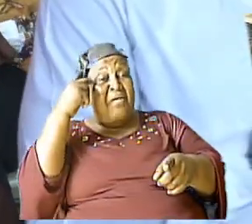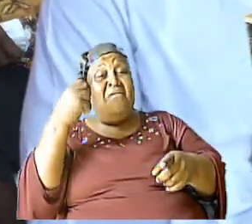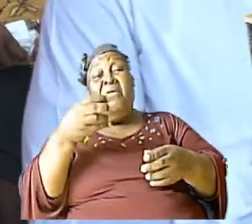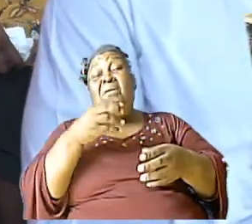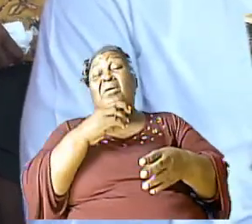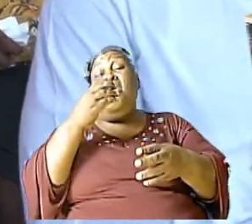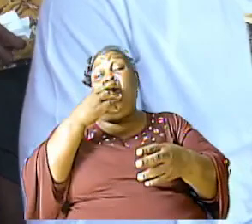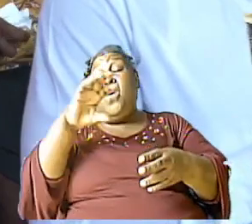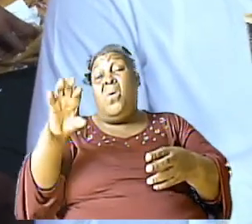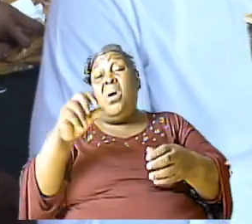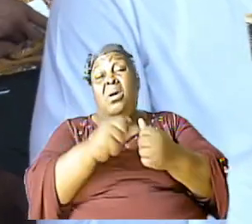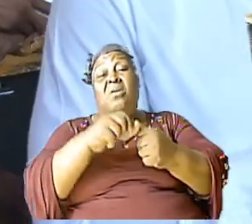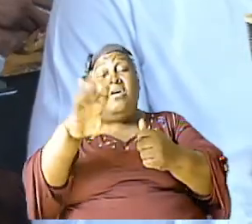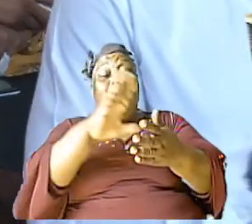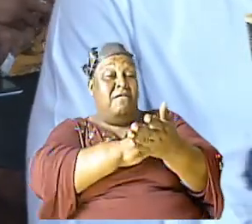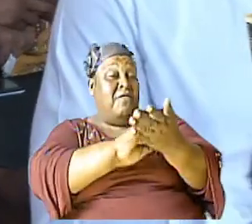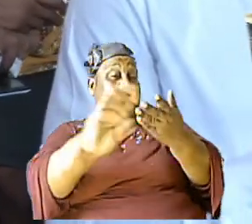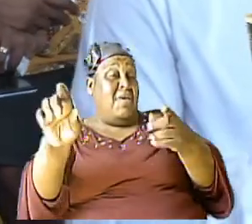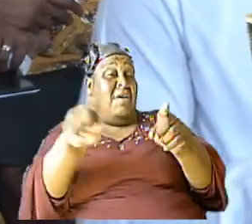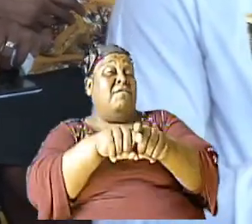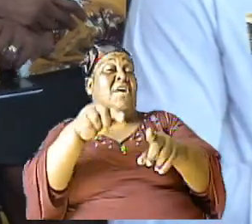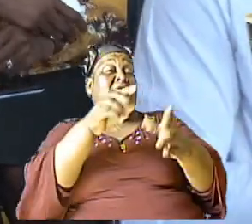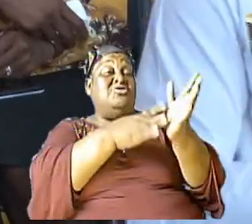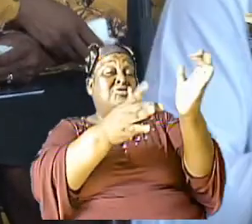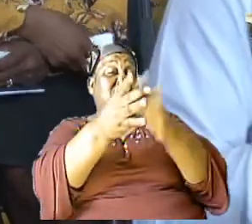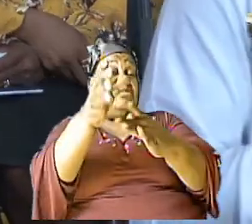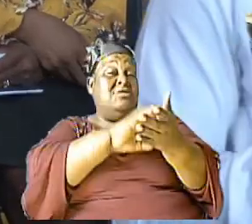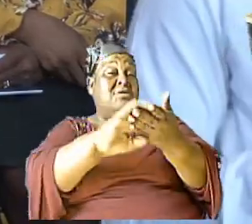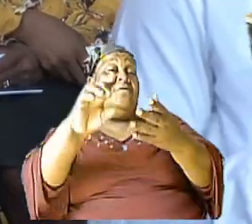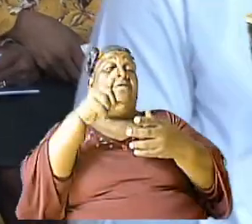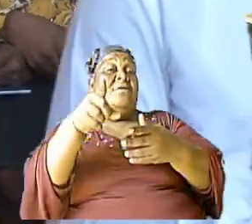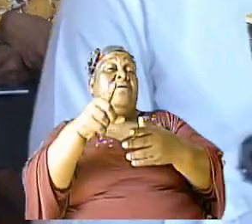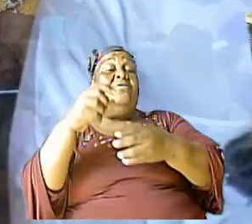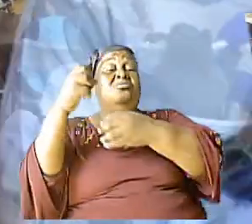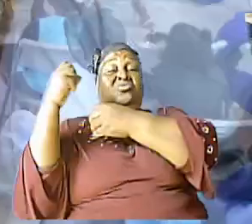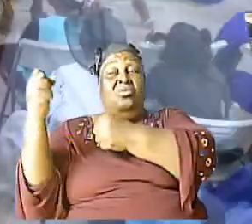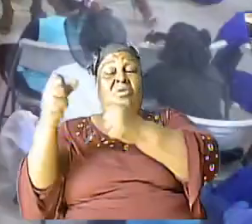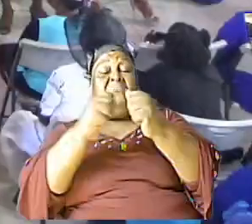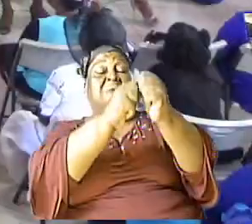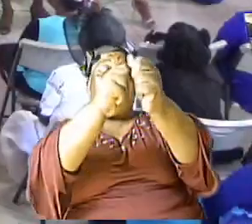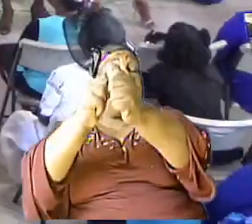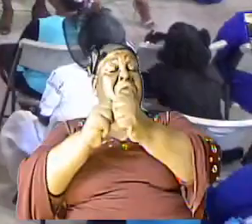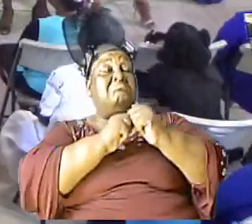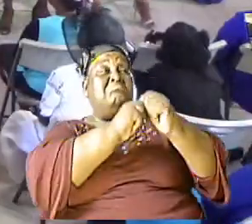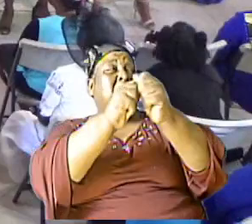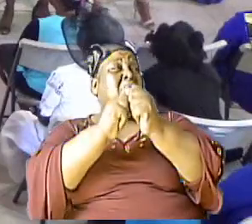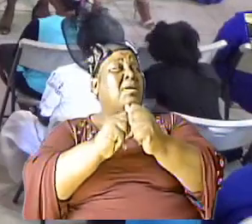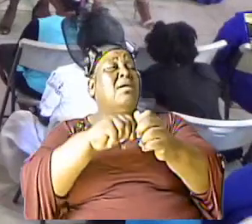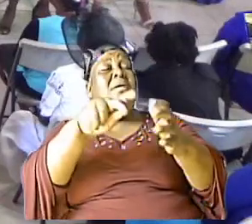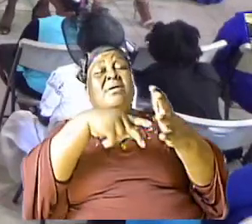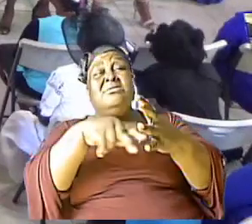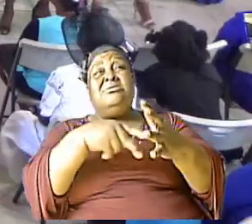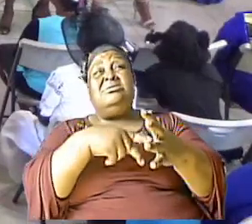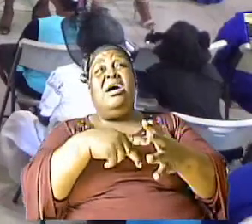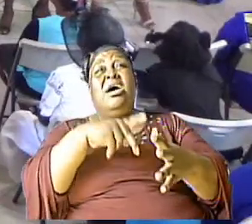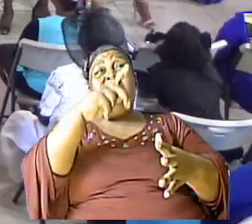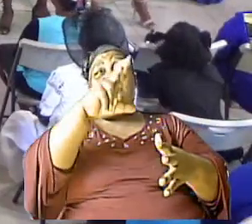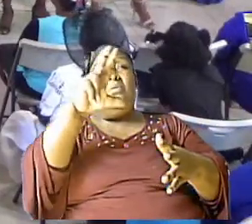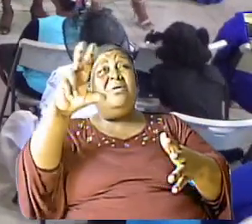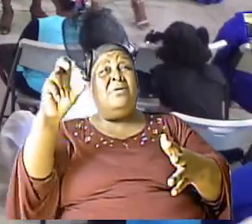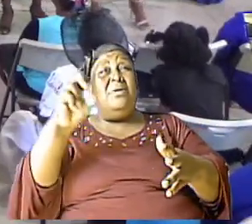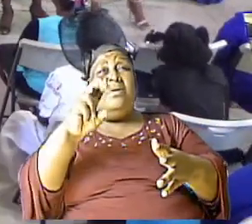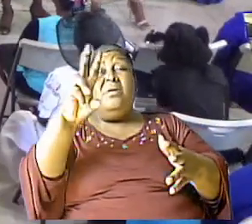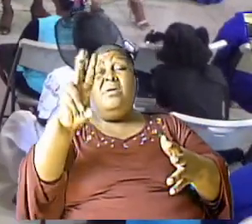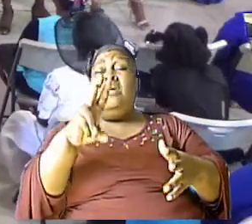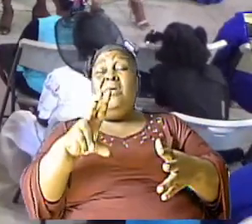someone, forgive as the Lord forgave you. Stronger together. Psalms 133